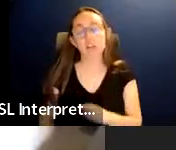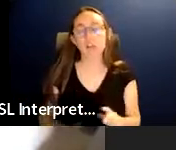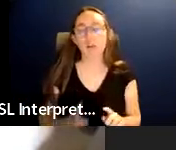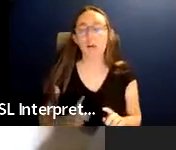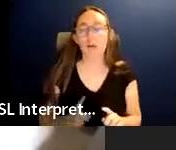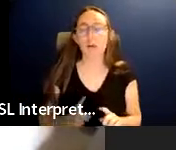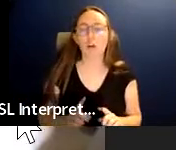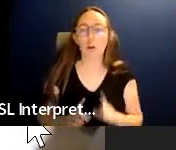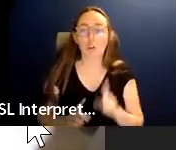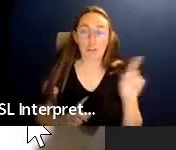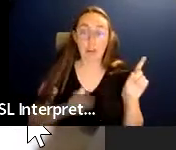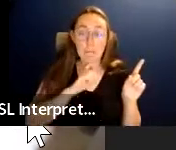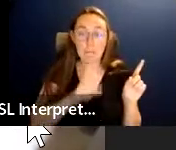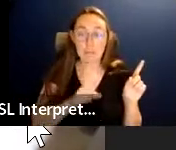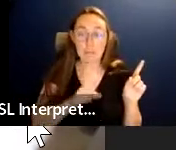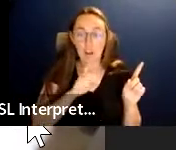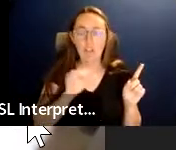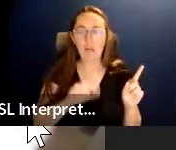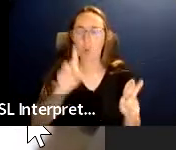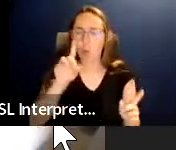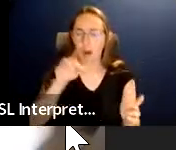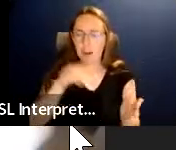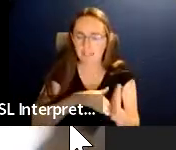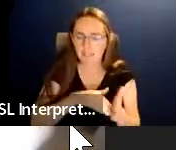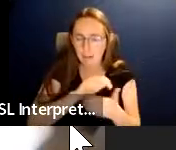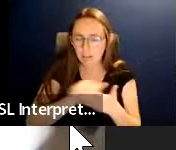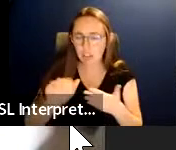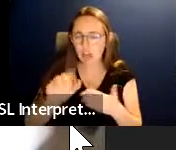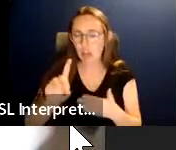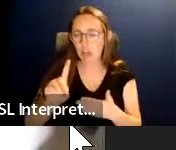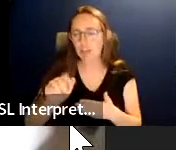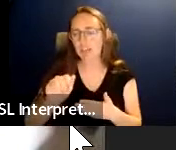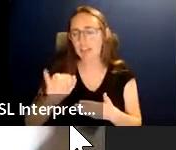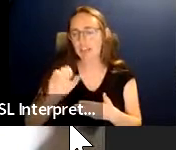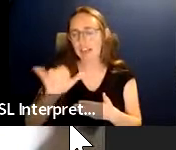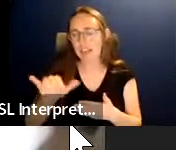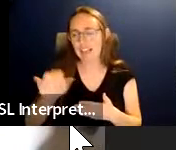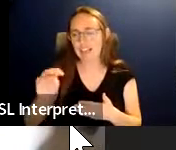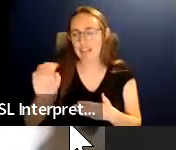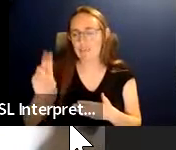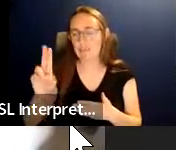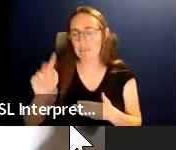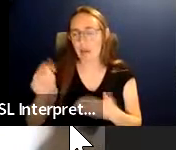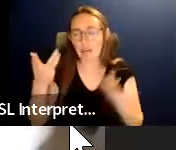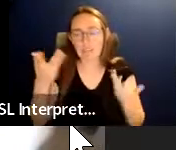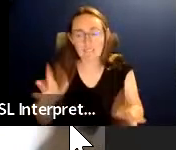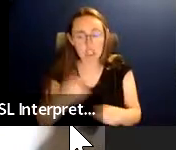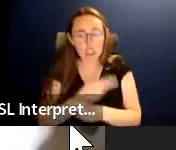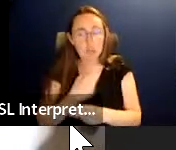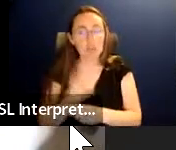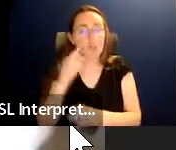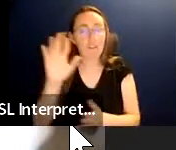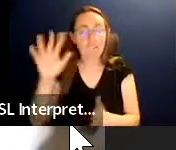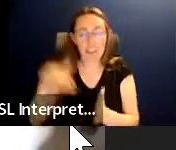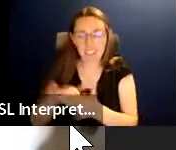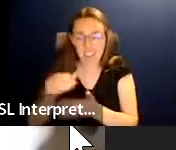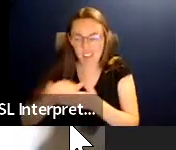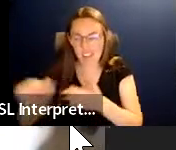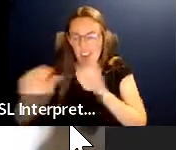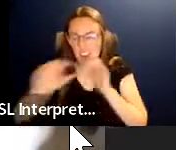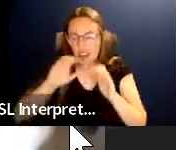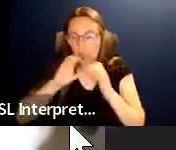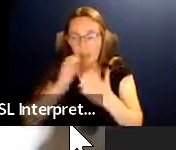a $1,000 daisy mount that she was using for a $5,000 communication device. And the problem was, is